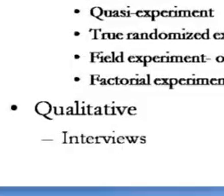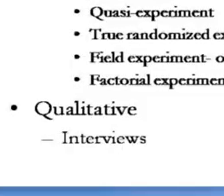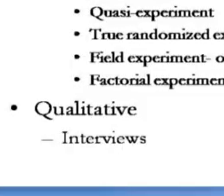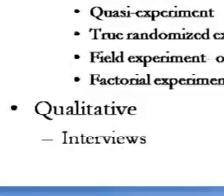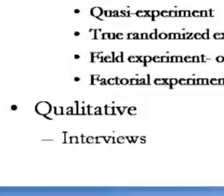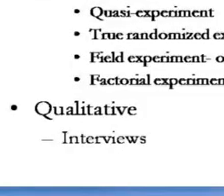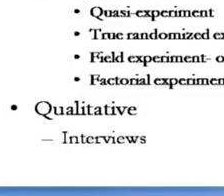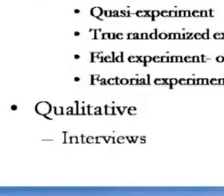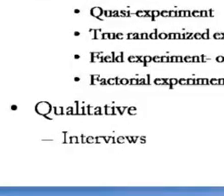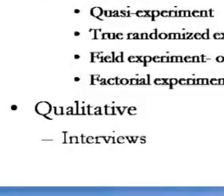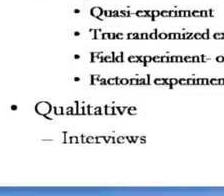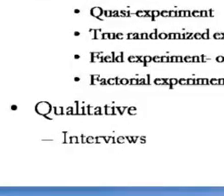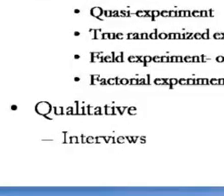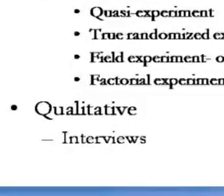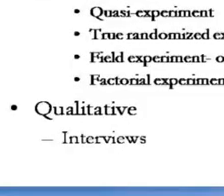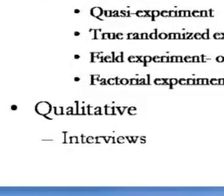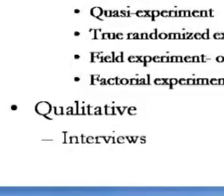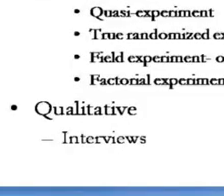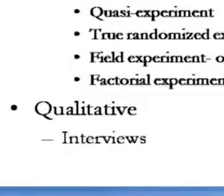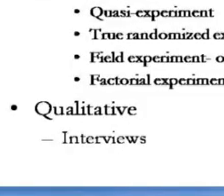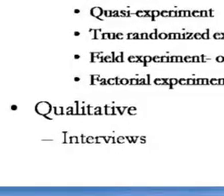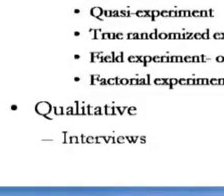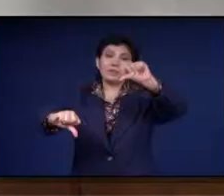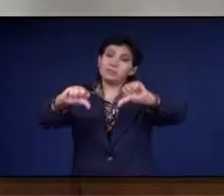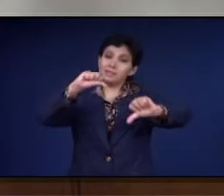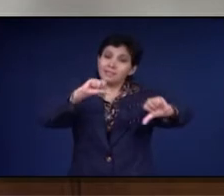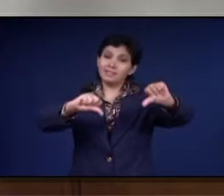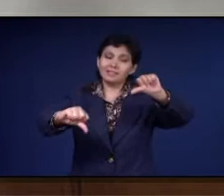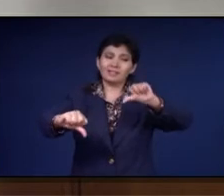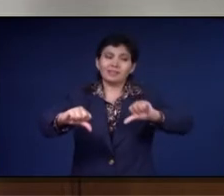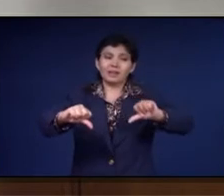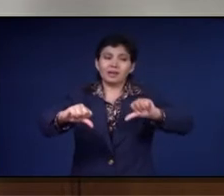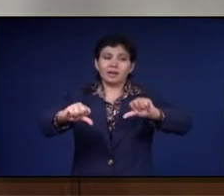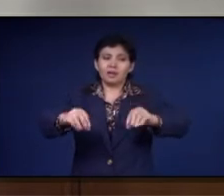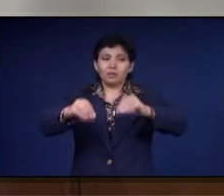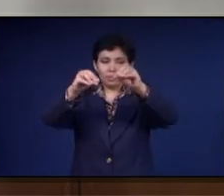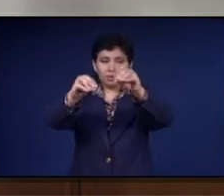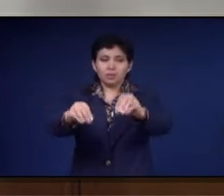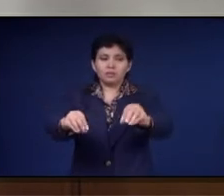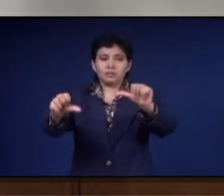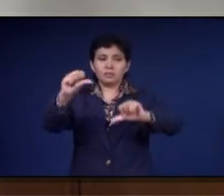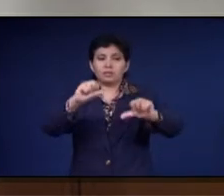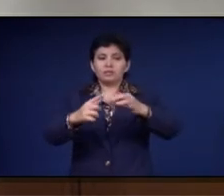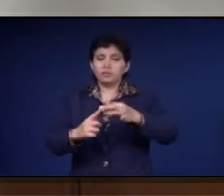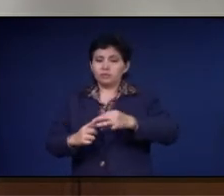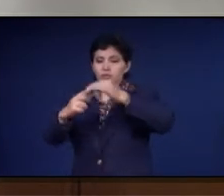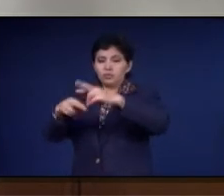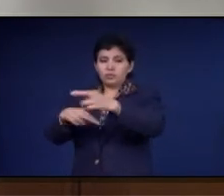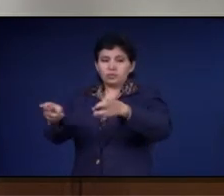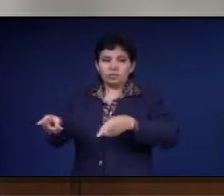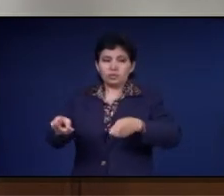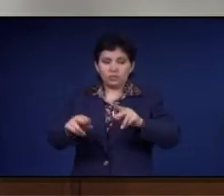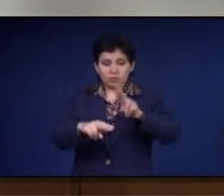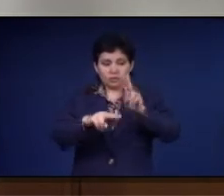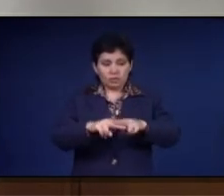Next one is experiment. We tend to like to use experiment. We put in a setting, which is a special room that you set